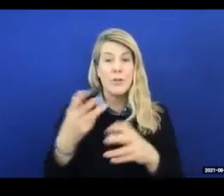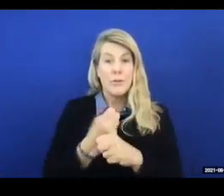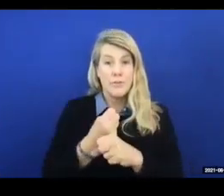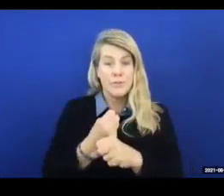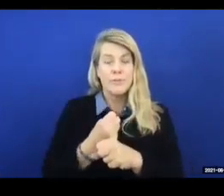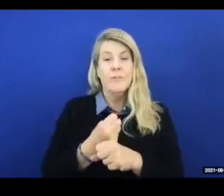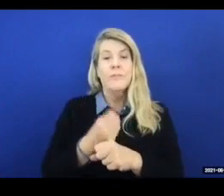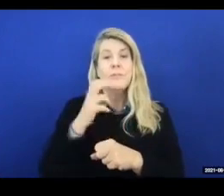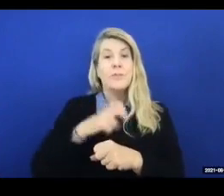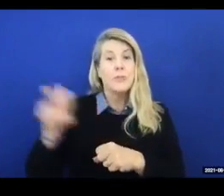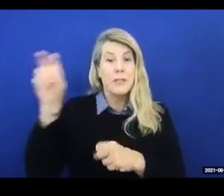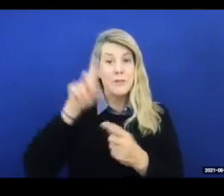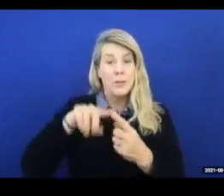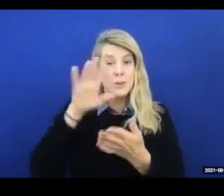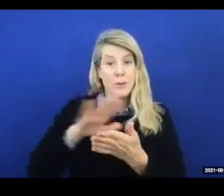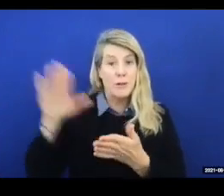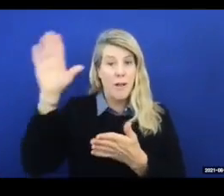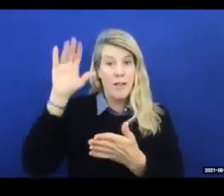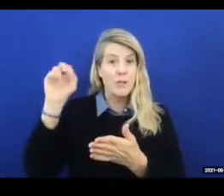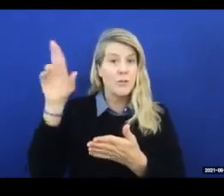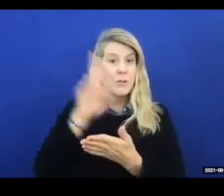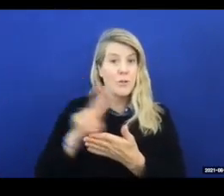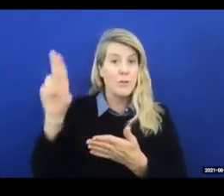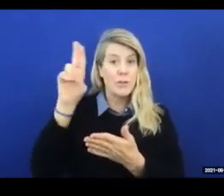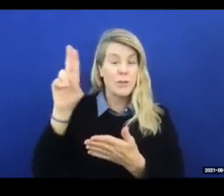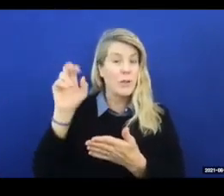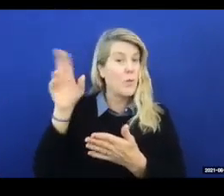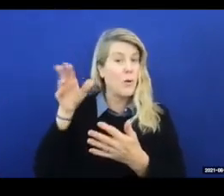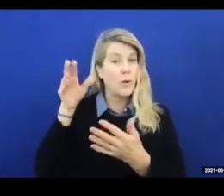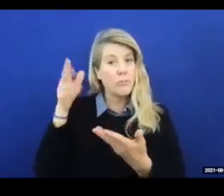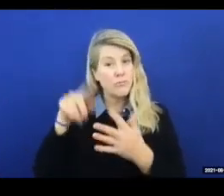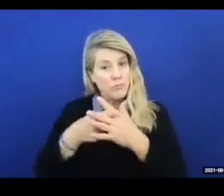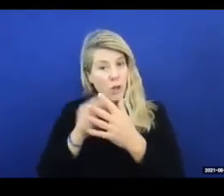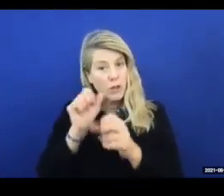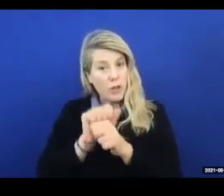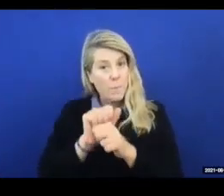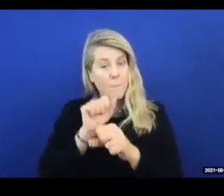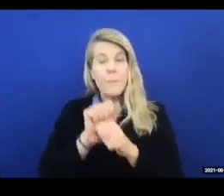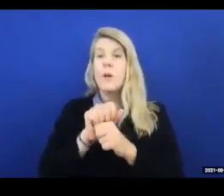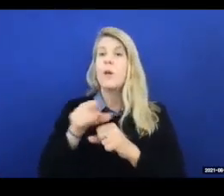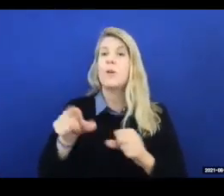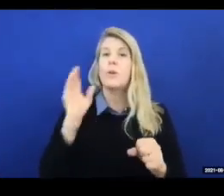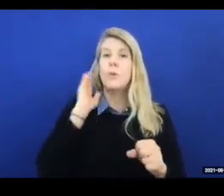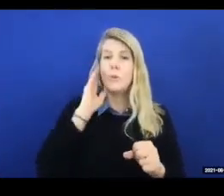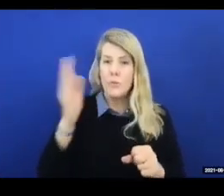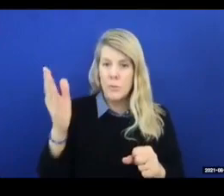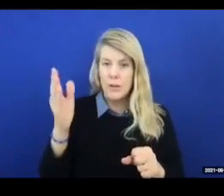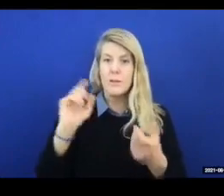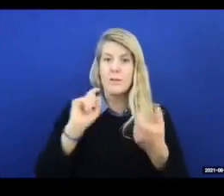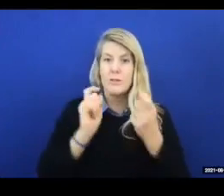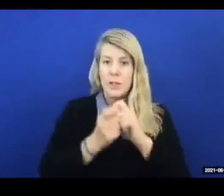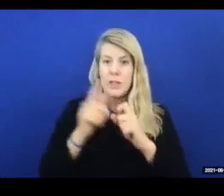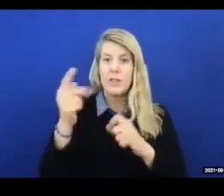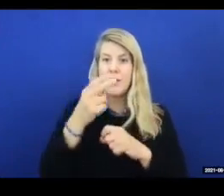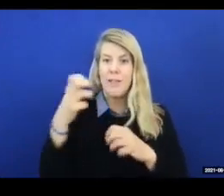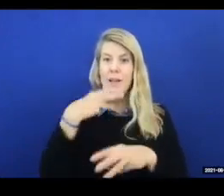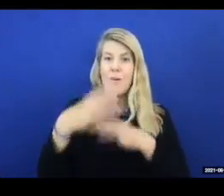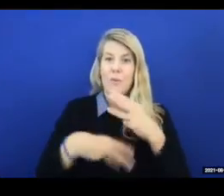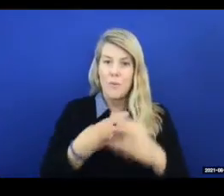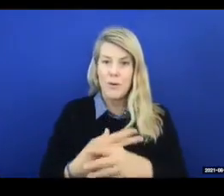earned, transferring to a college or university or entering the workforce, that you will change the